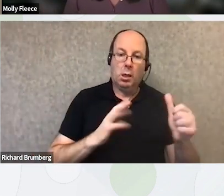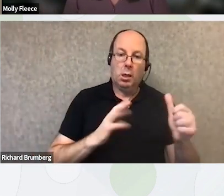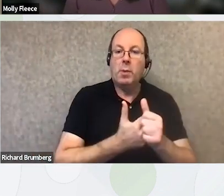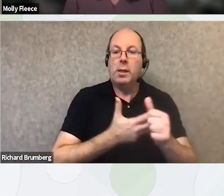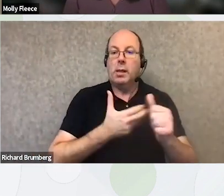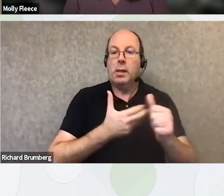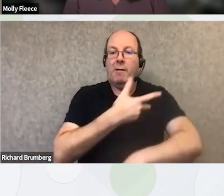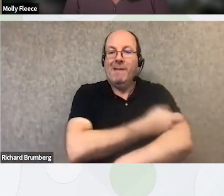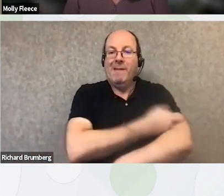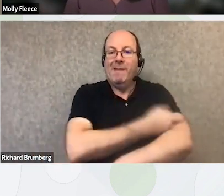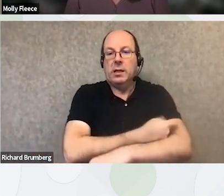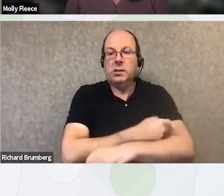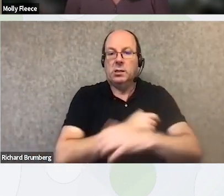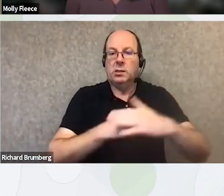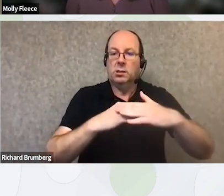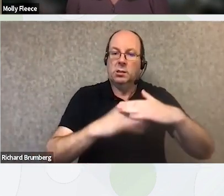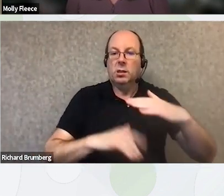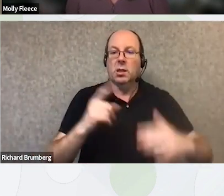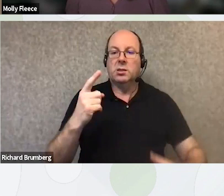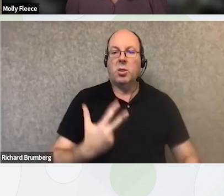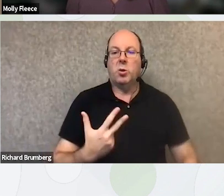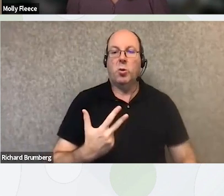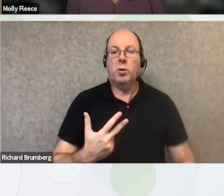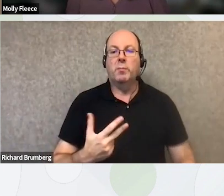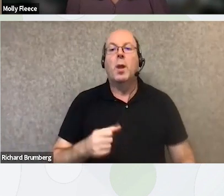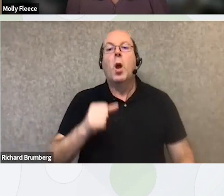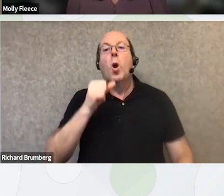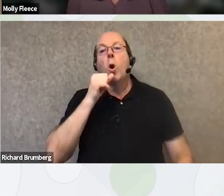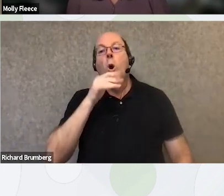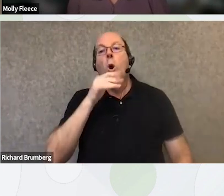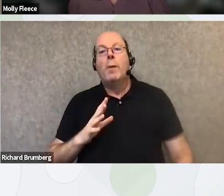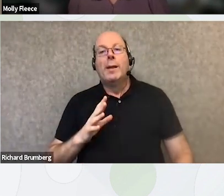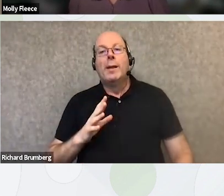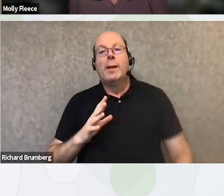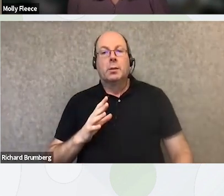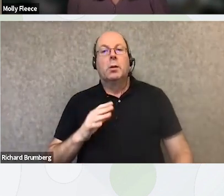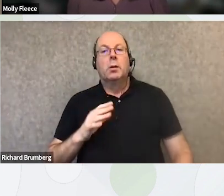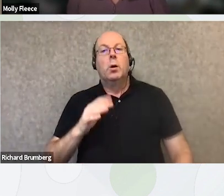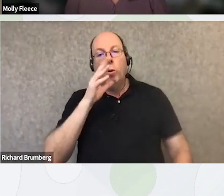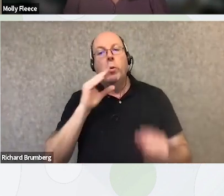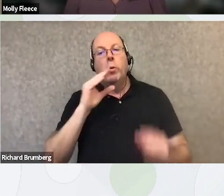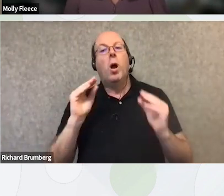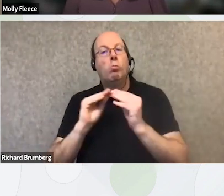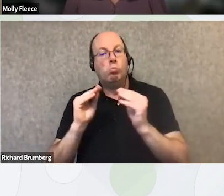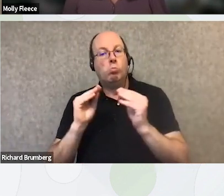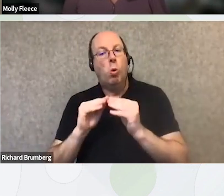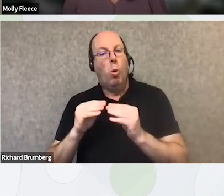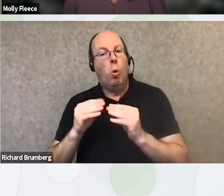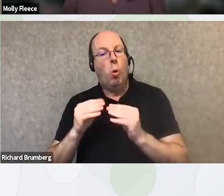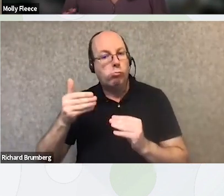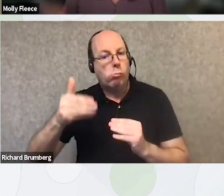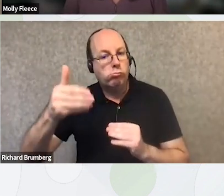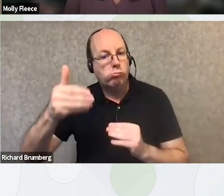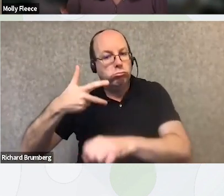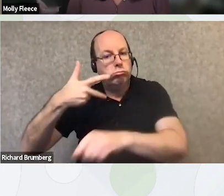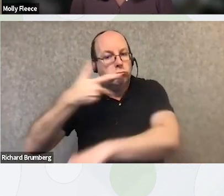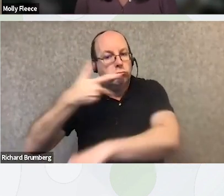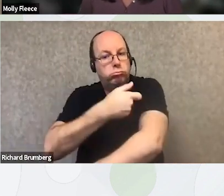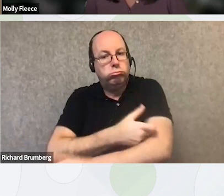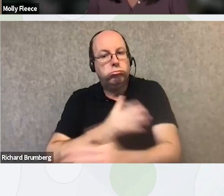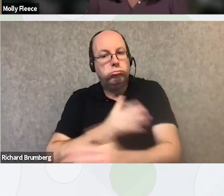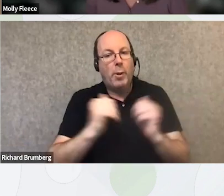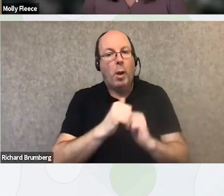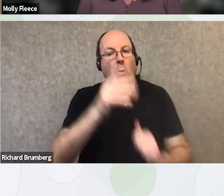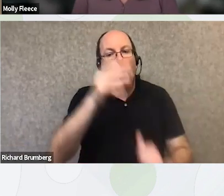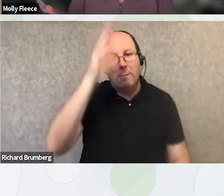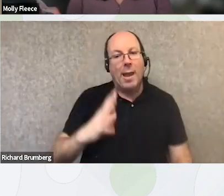vaccinations. Women also tended to be more up to date with their vaccinations than men. So key opportunities